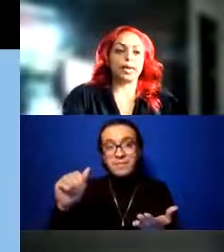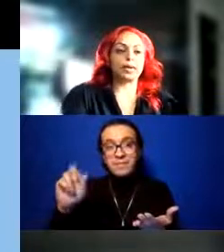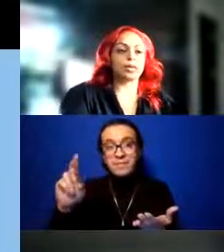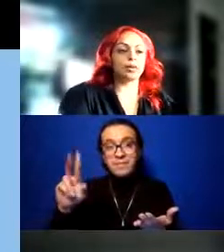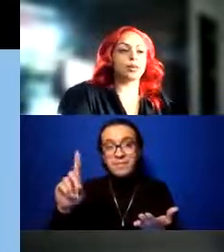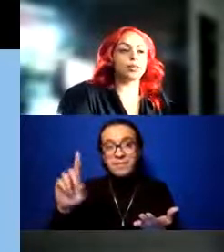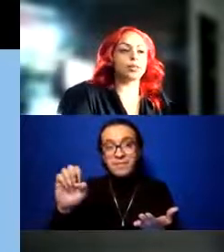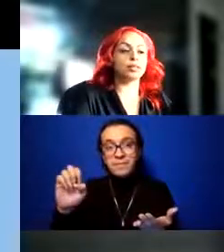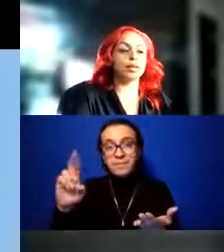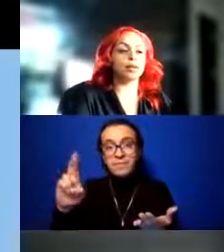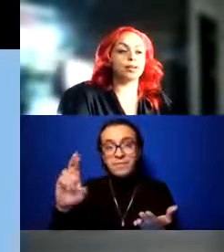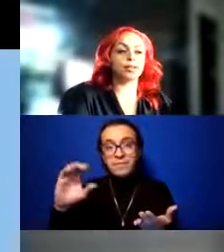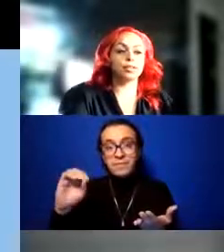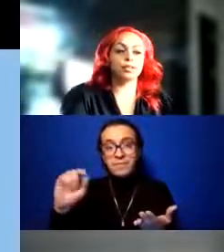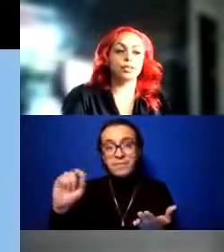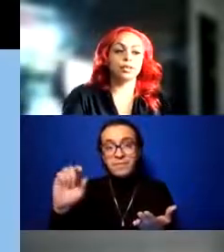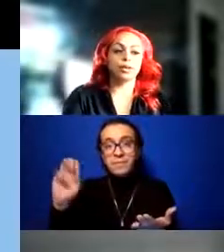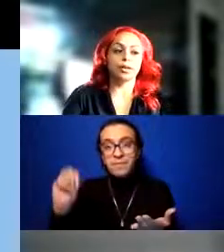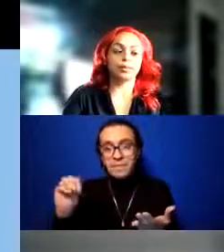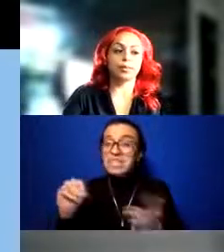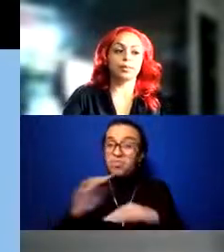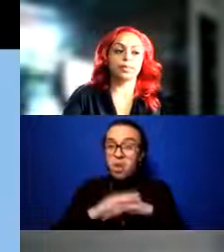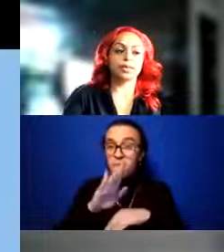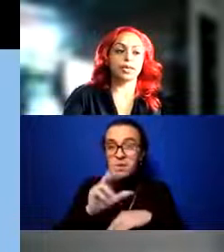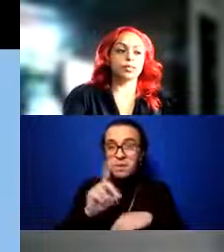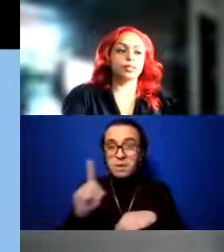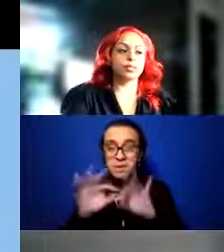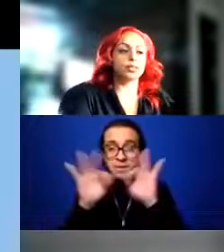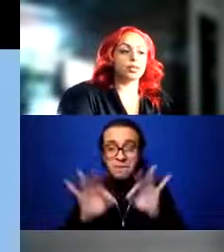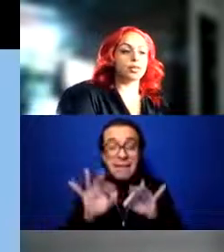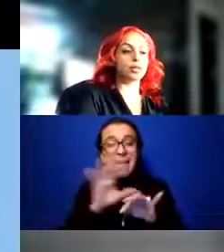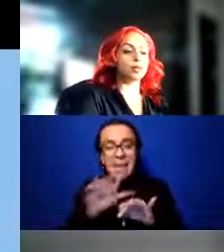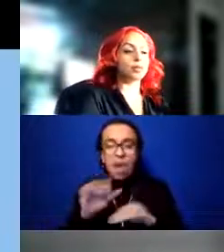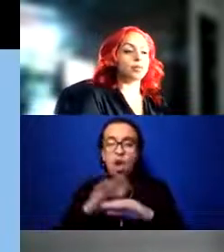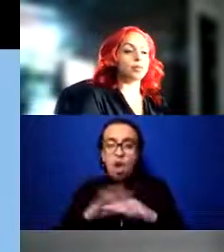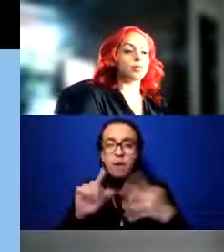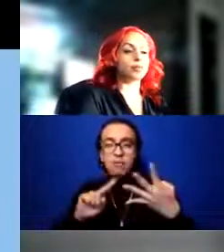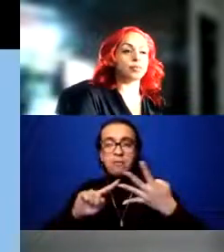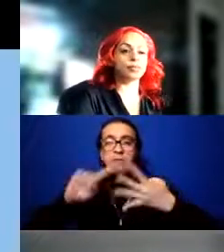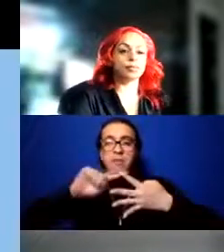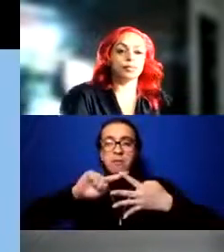form and on the letters that were sent out.